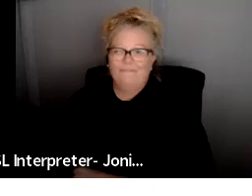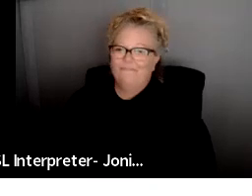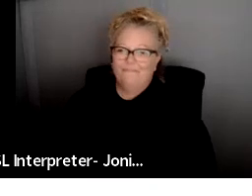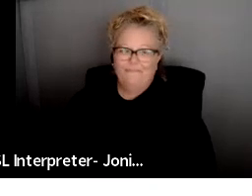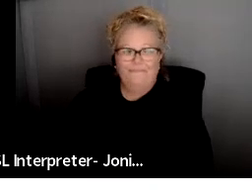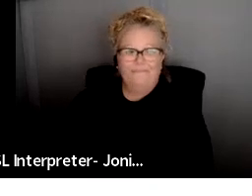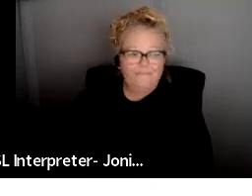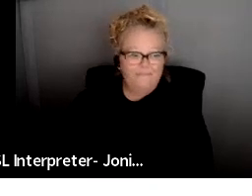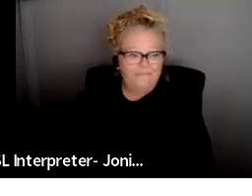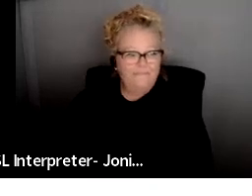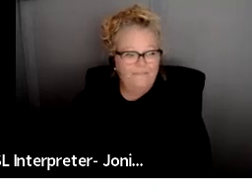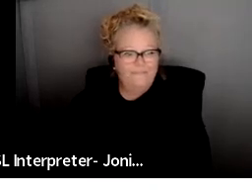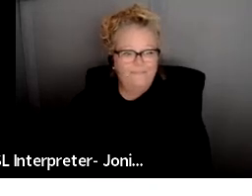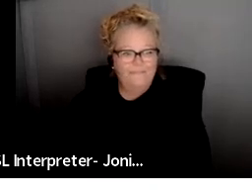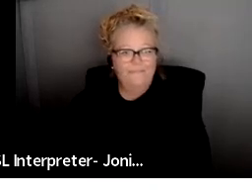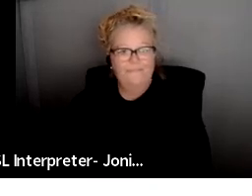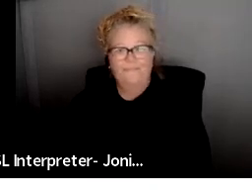Katie.